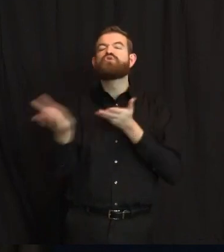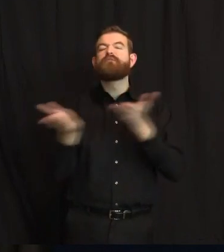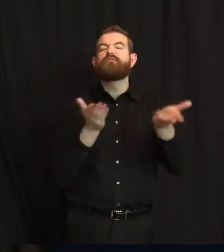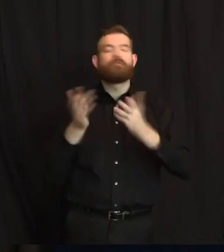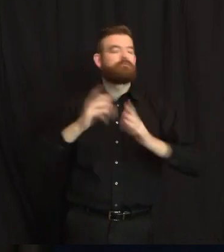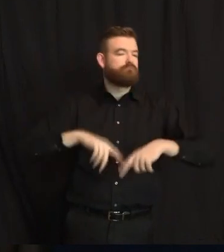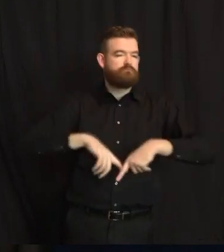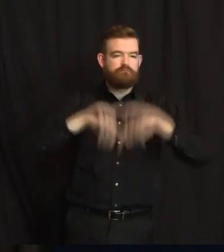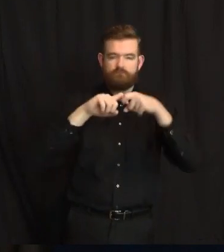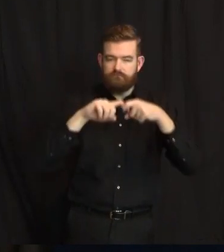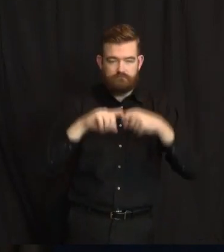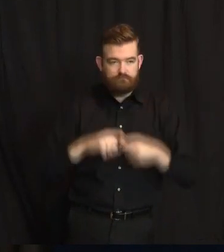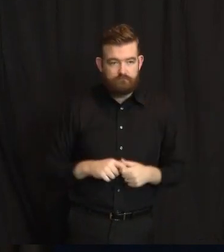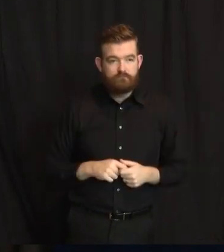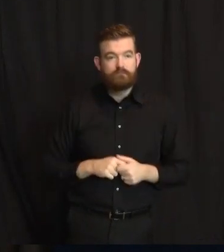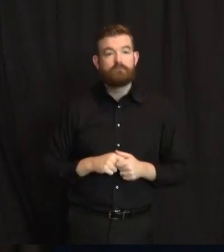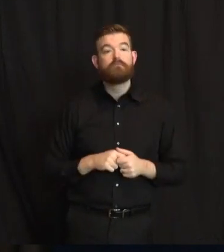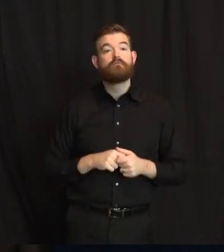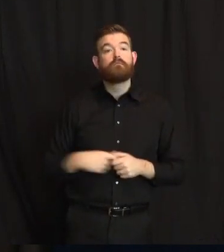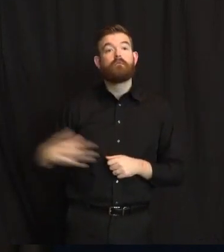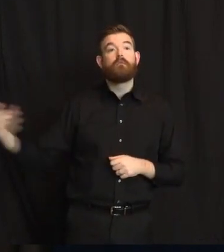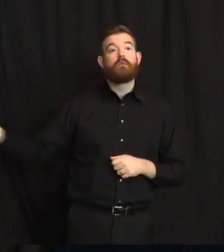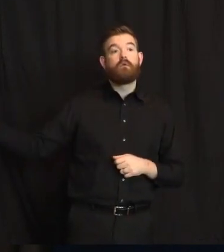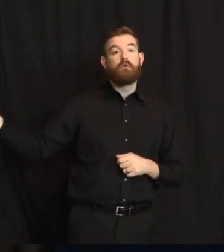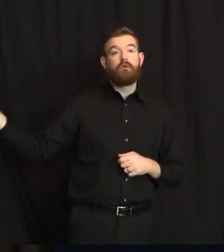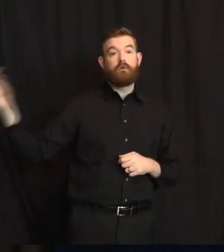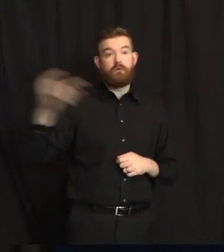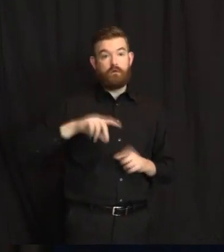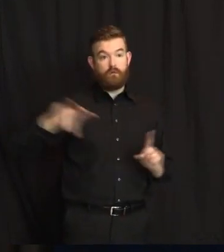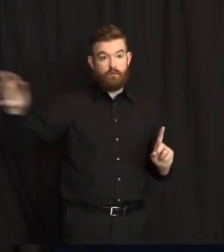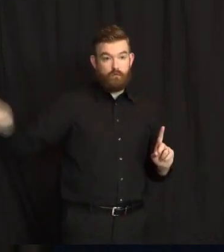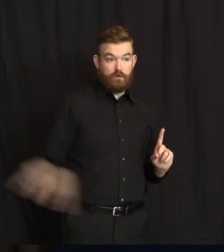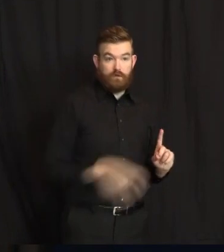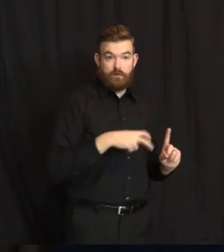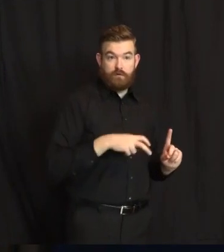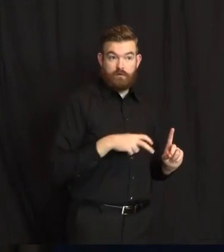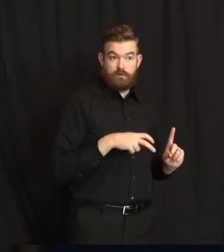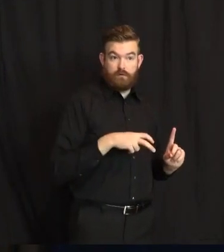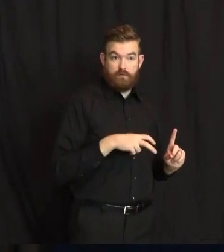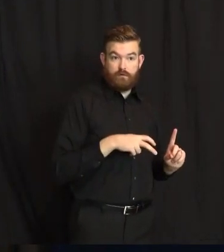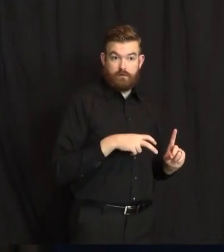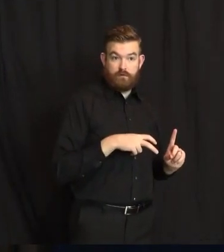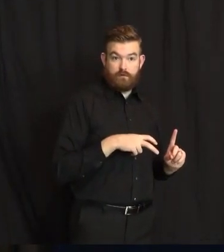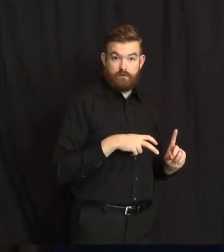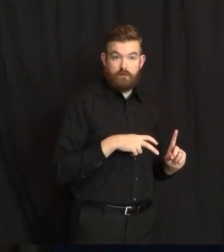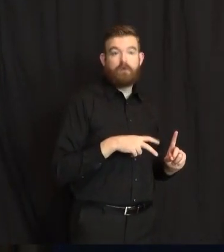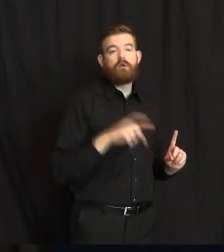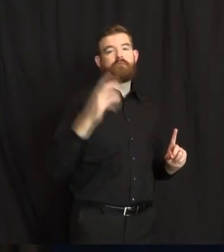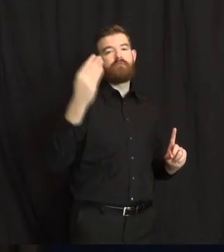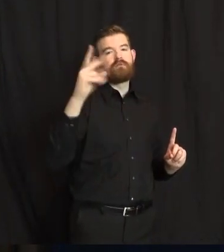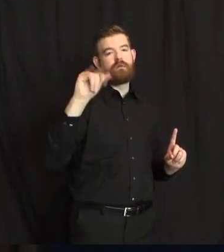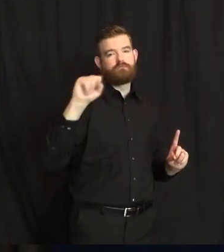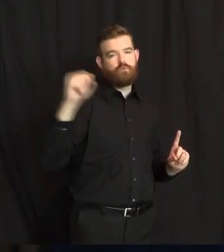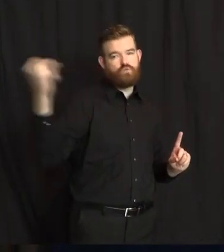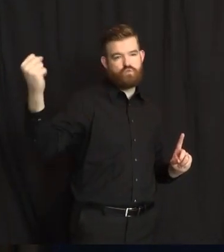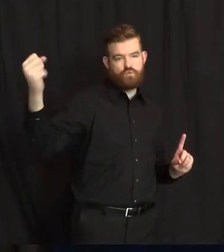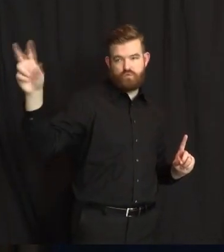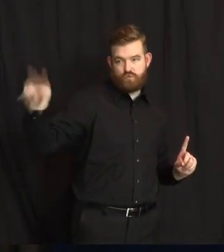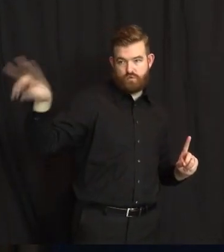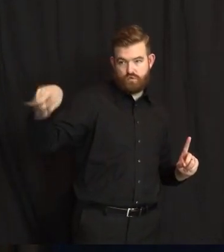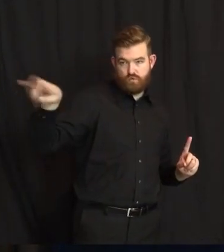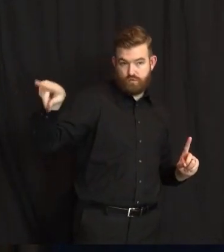COVID-related symptoms prior to be transferred to their facilities. We're also working with external partners such as the New